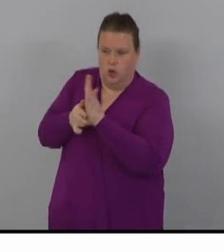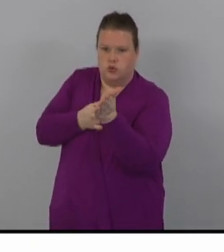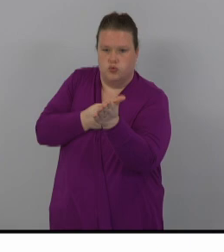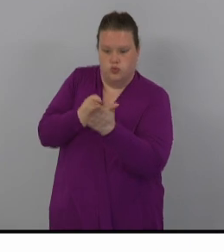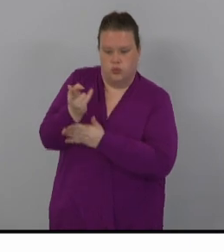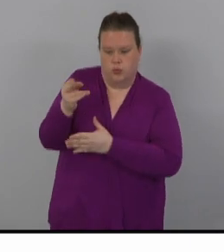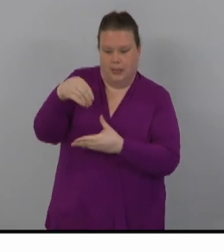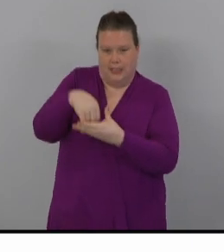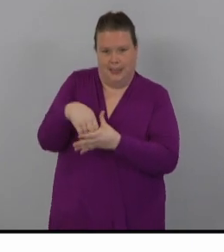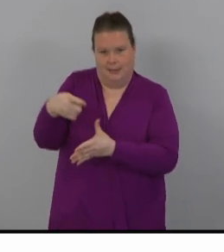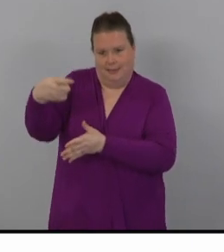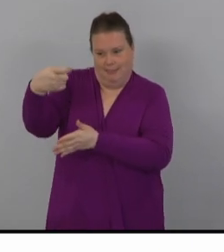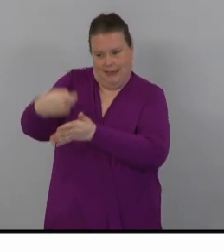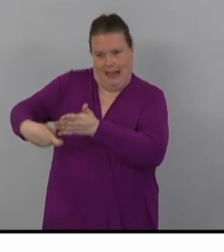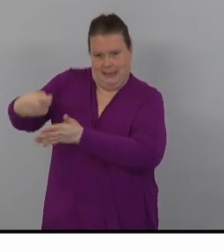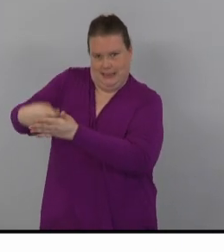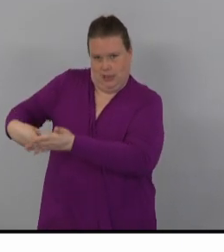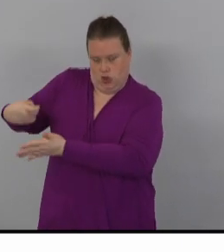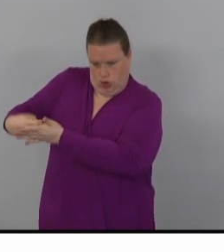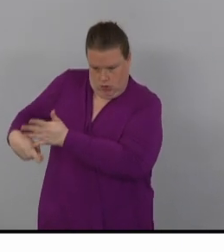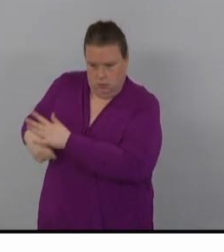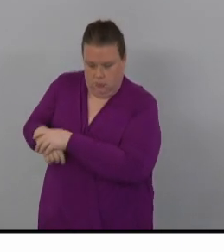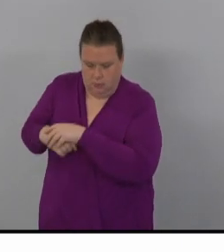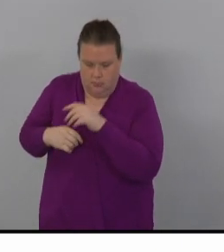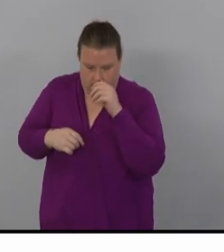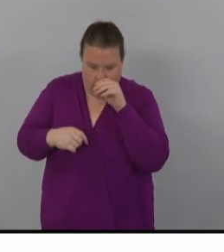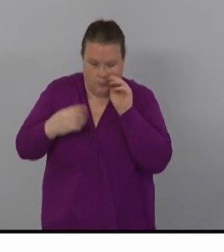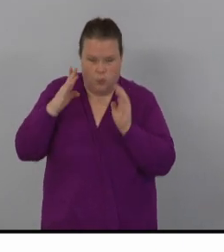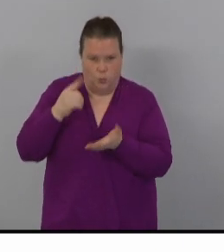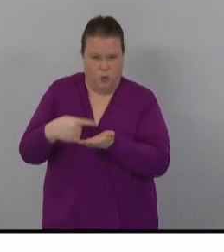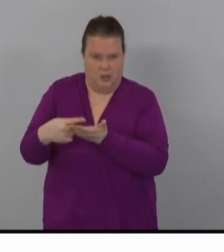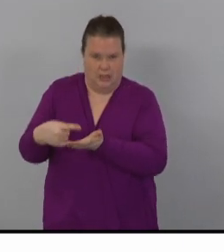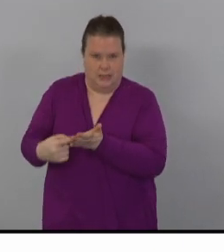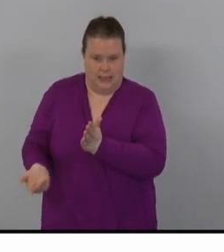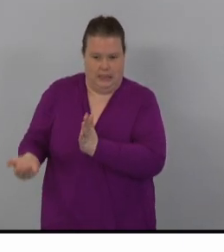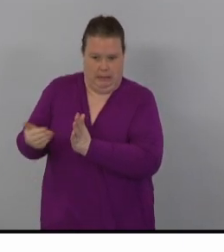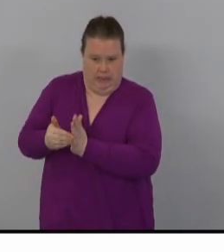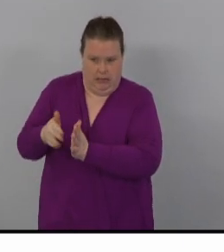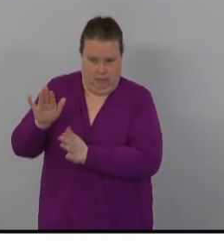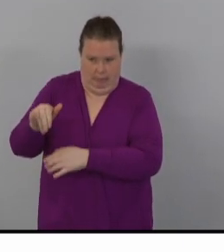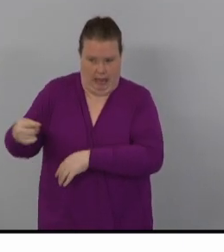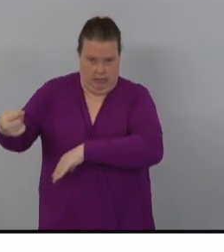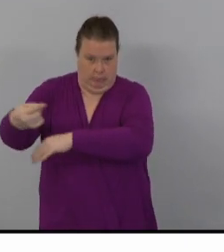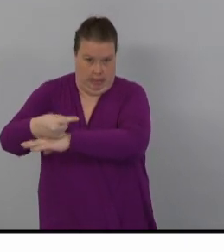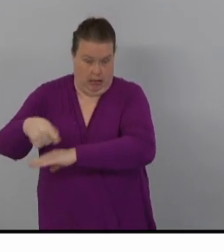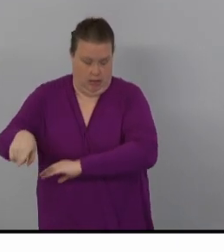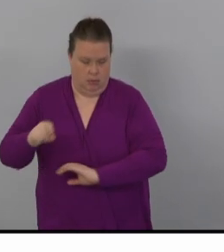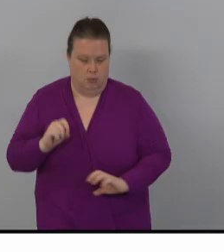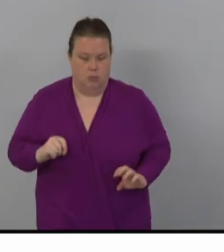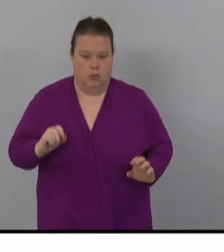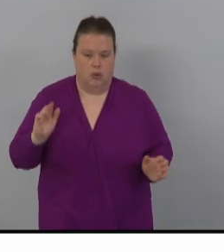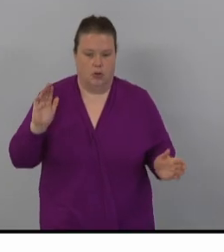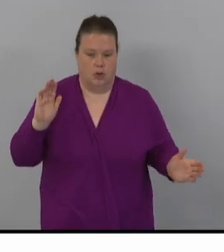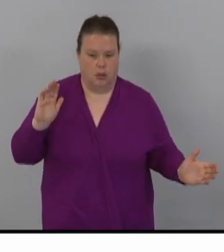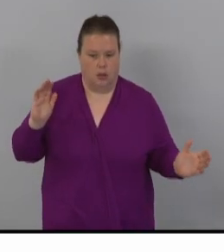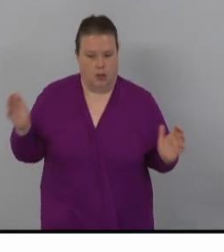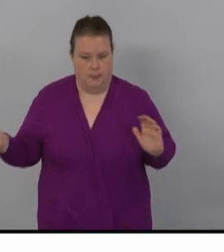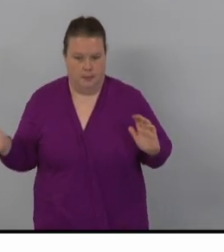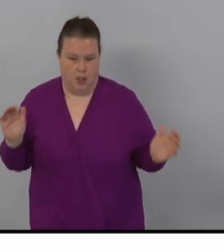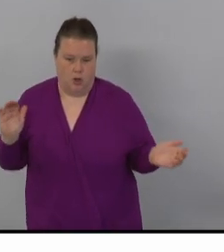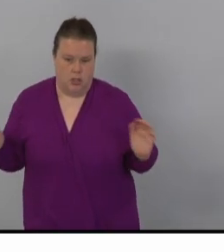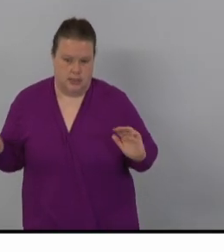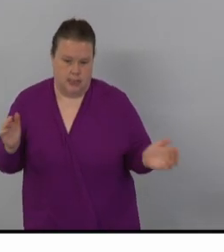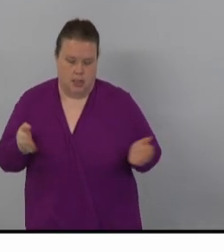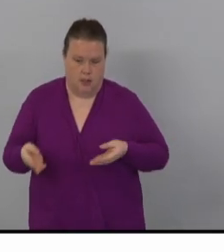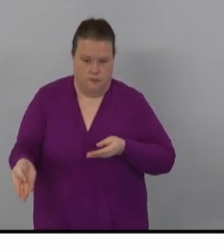these calculations there. Gives you the same that we've just kind of talked about, with comparison of the budget and